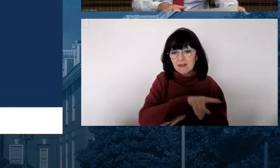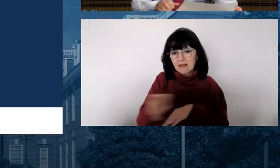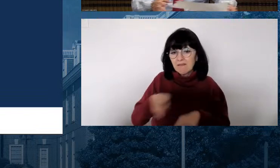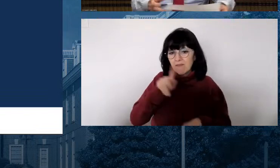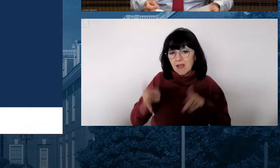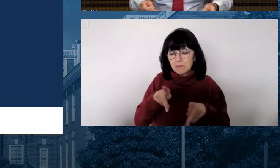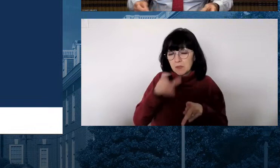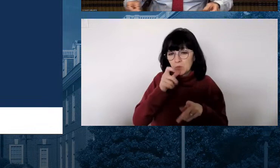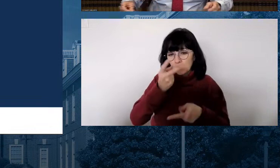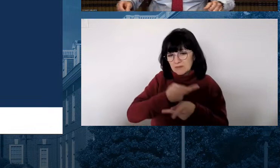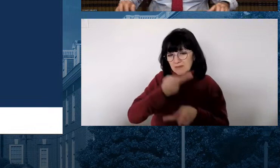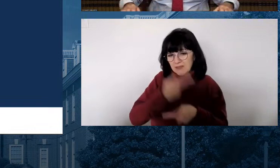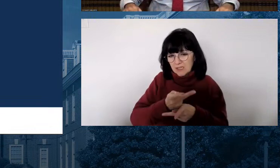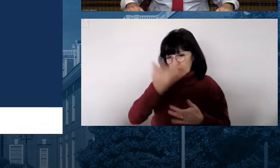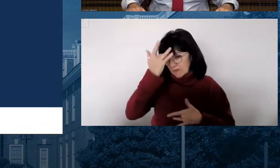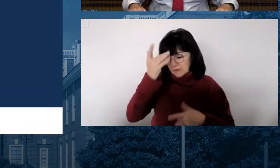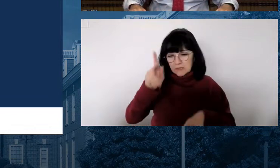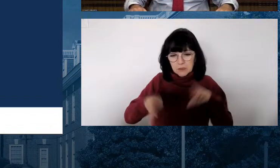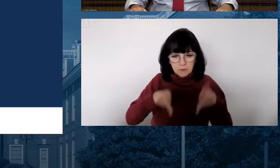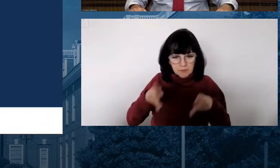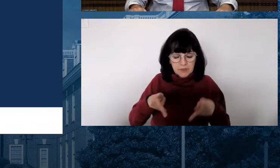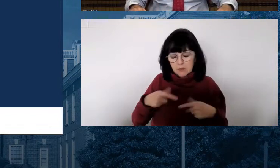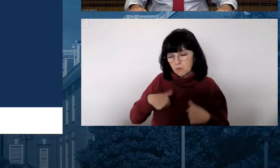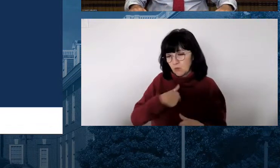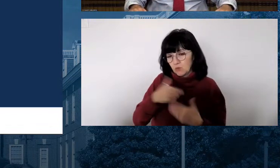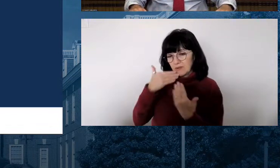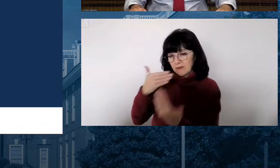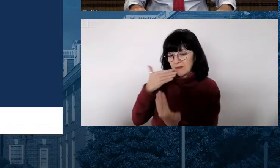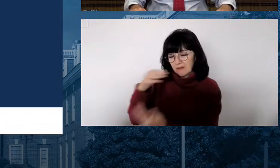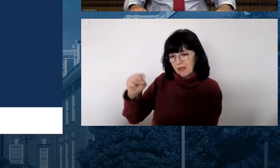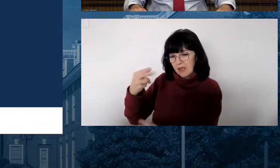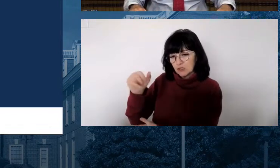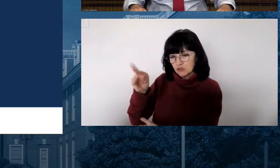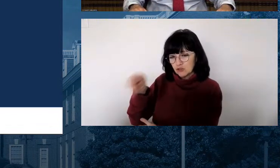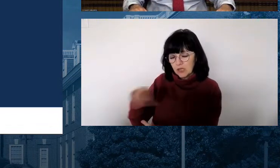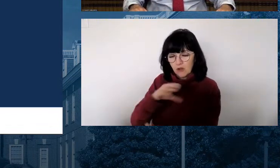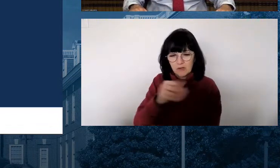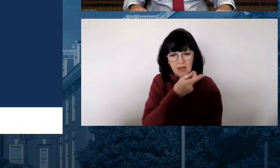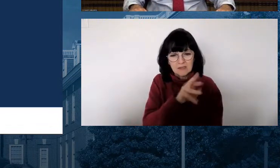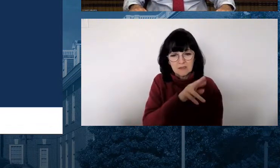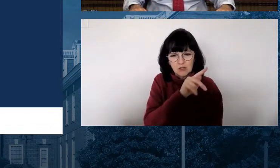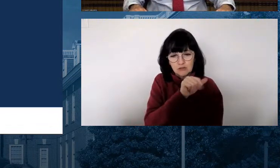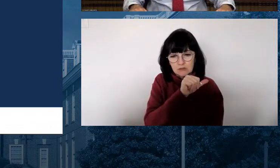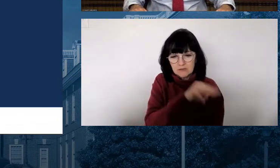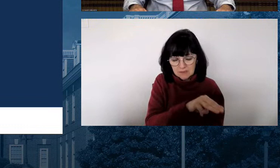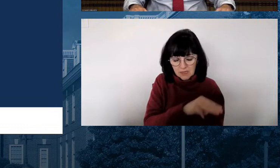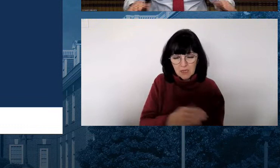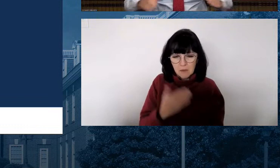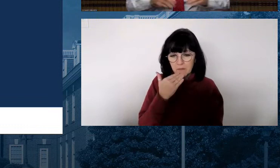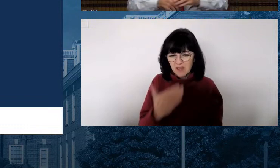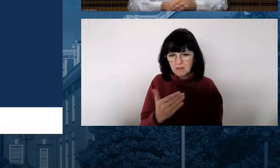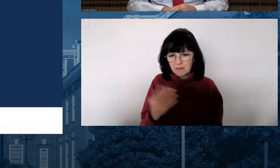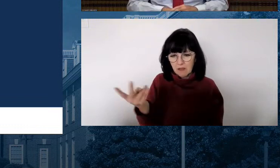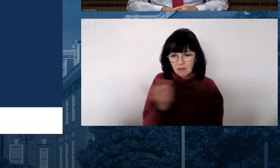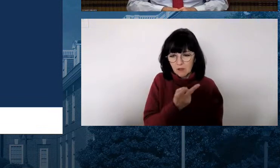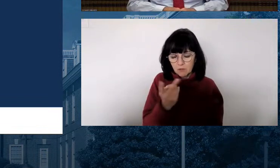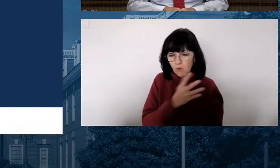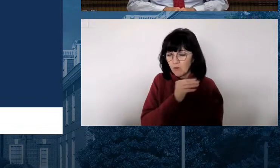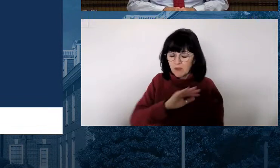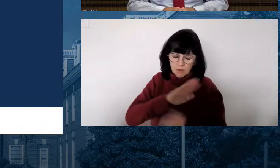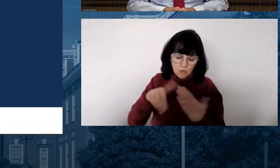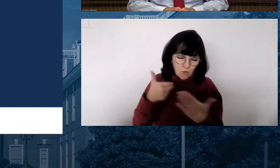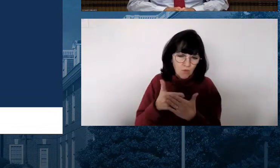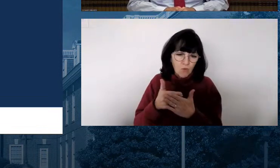state. So we thank Sharon and we thank Dr. Tam for joining us. We thank them and all the nurses and